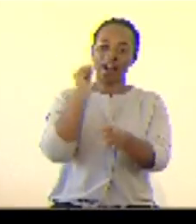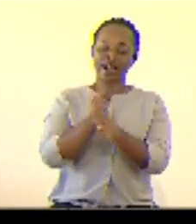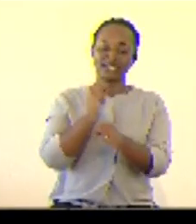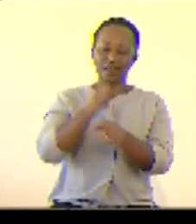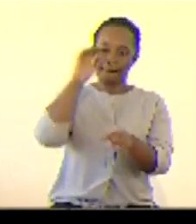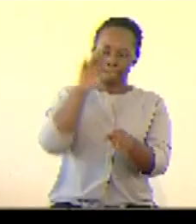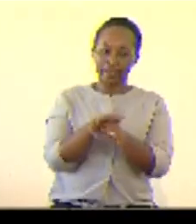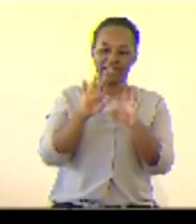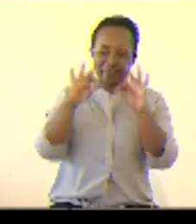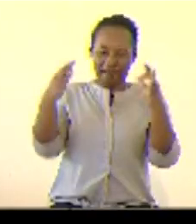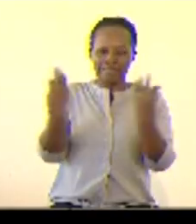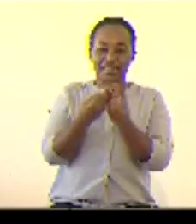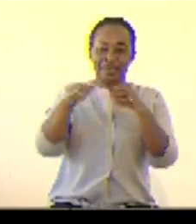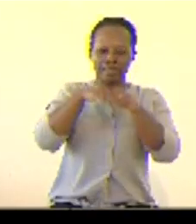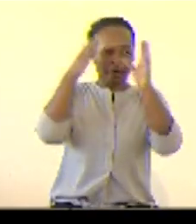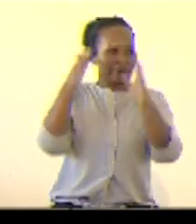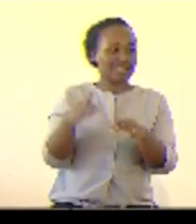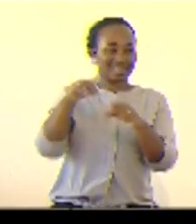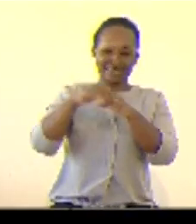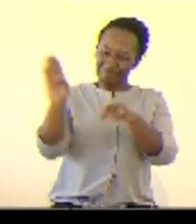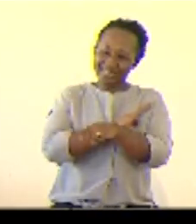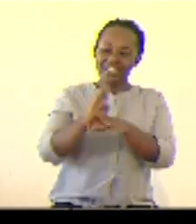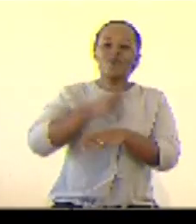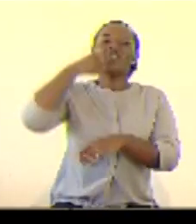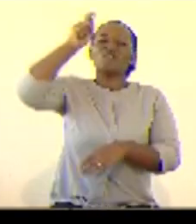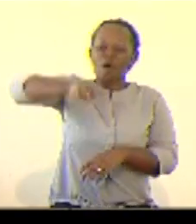family members in the business. You have to know that.